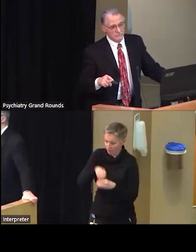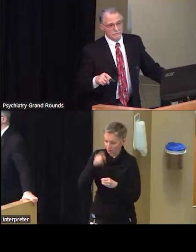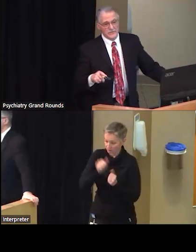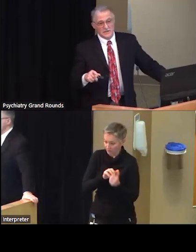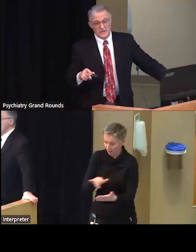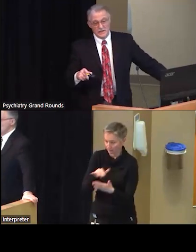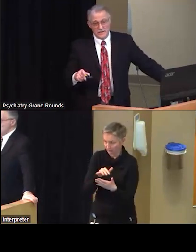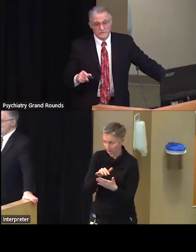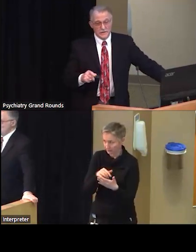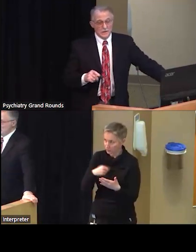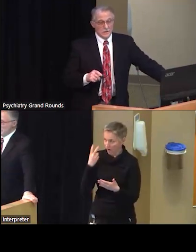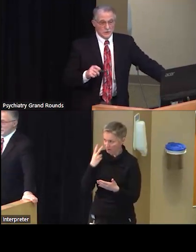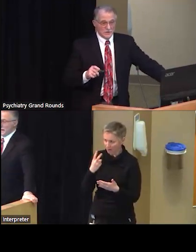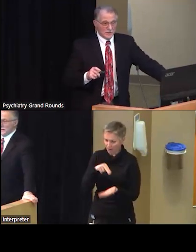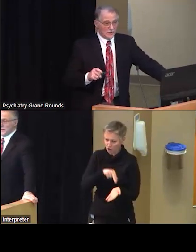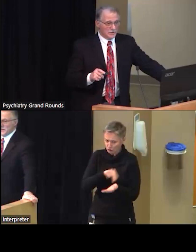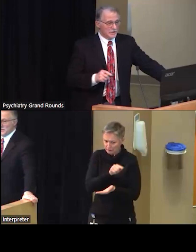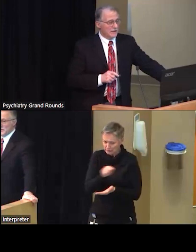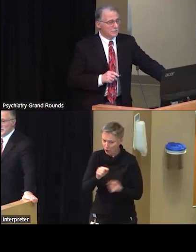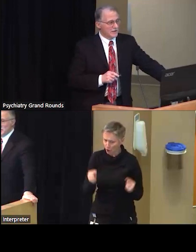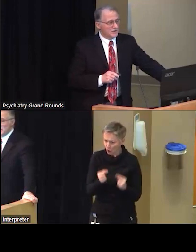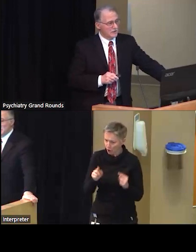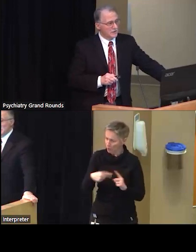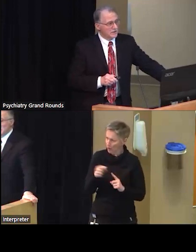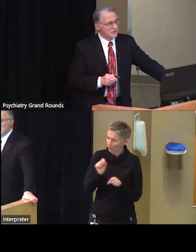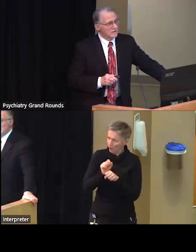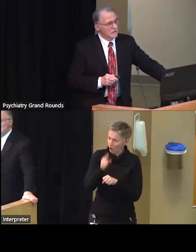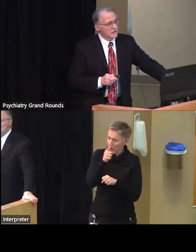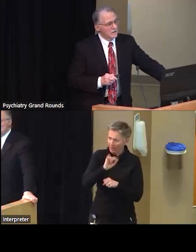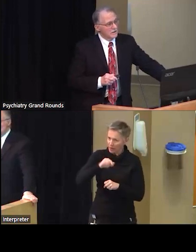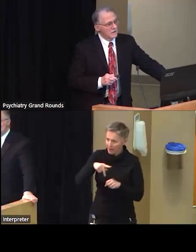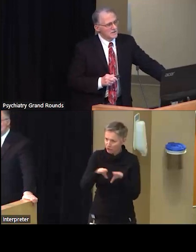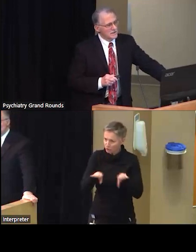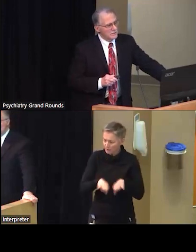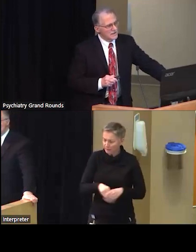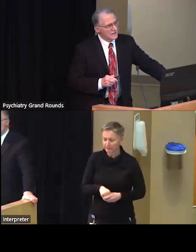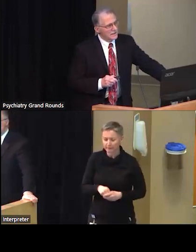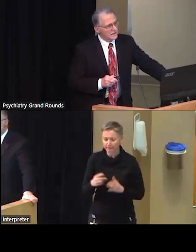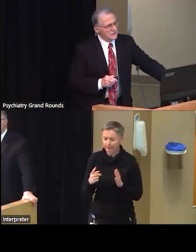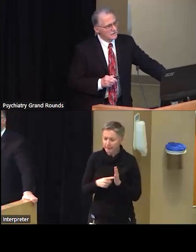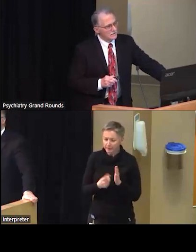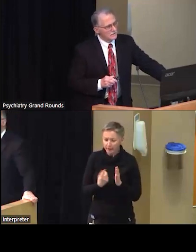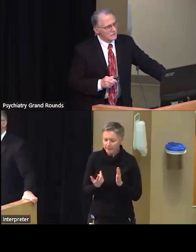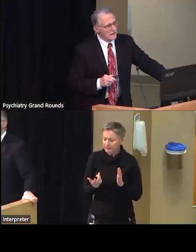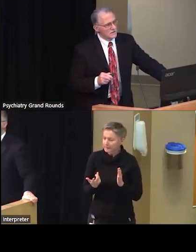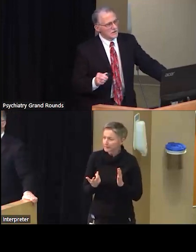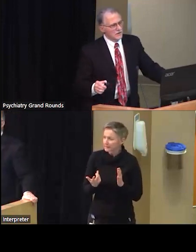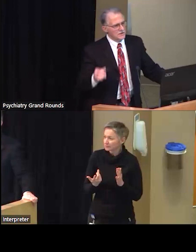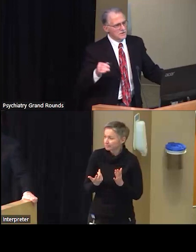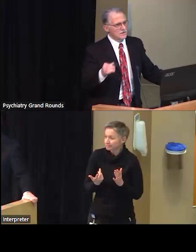this. Seen a lot of nurses hurt on inpatient units, sometimes not having